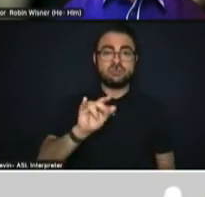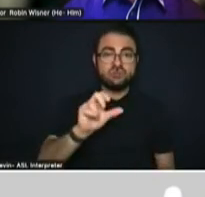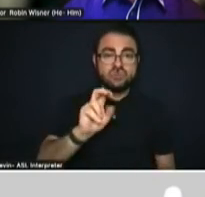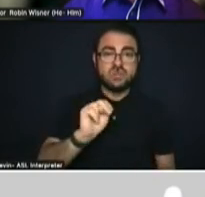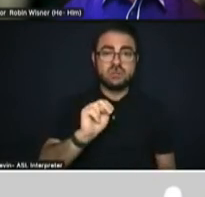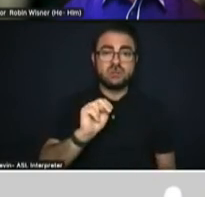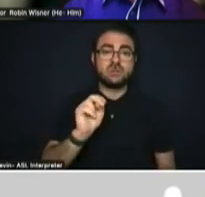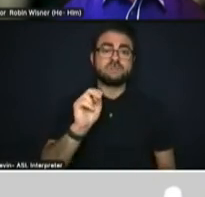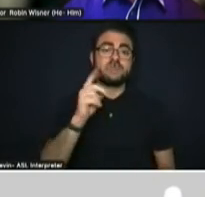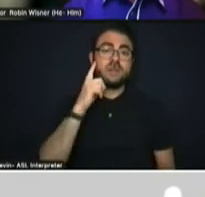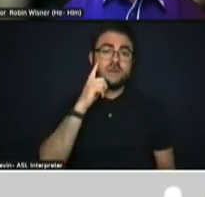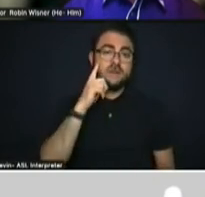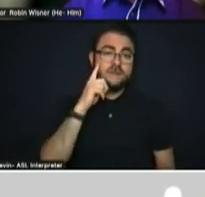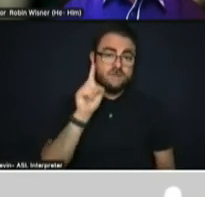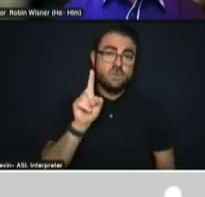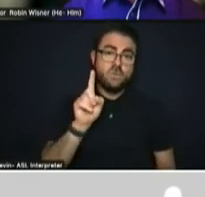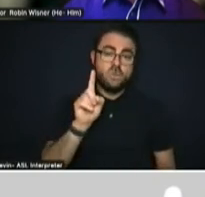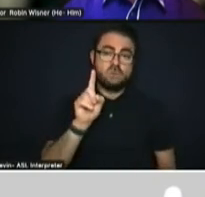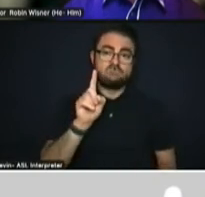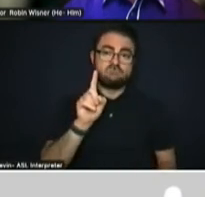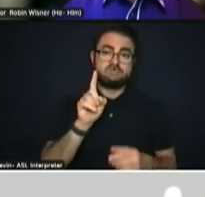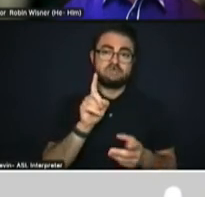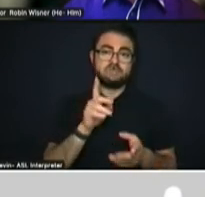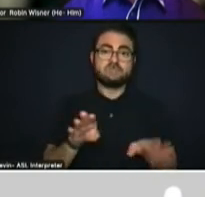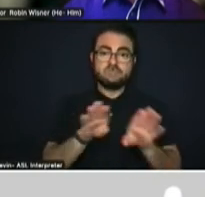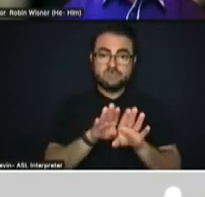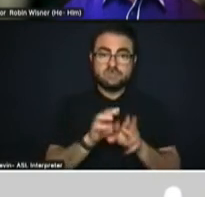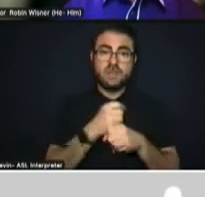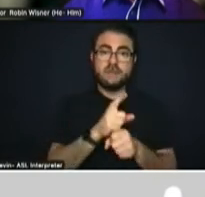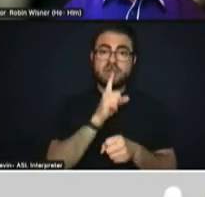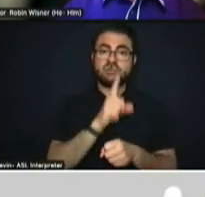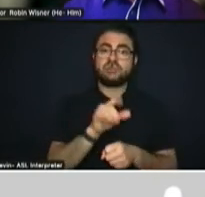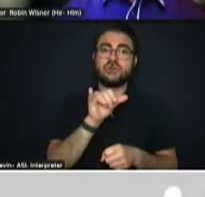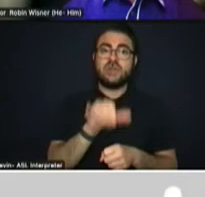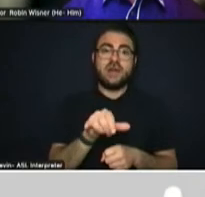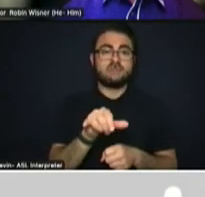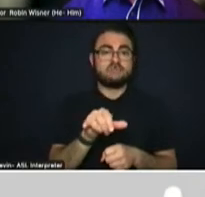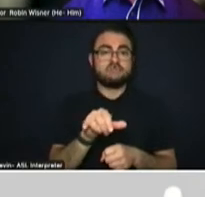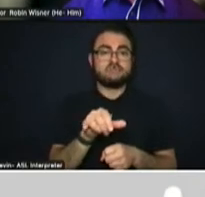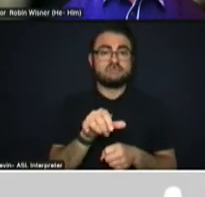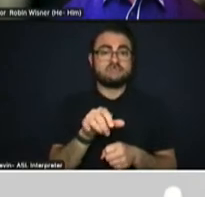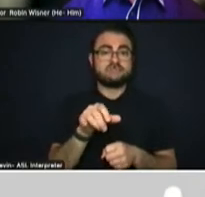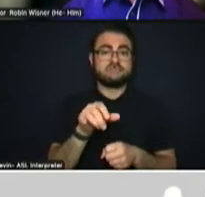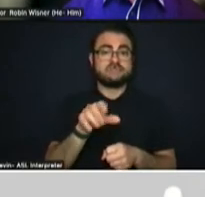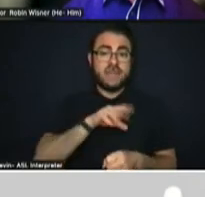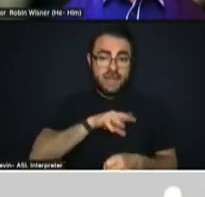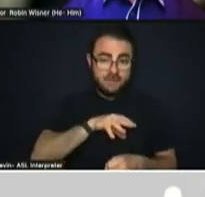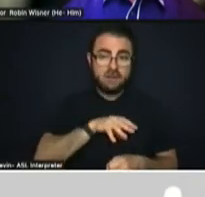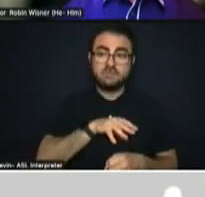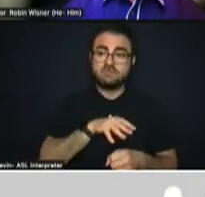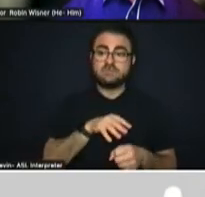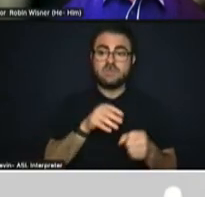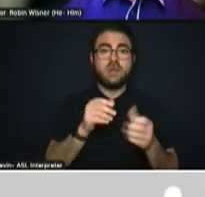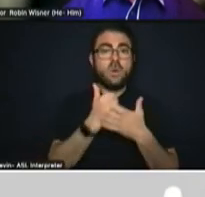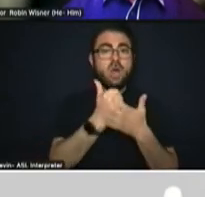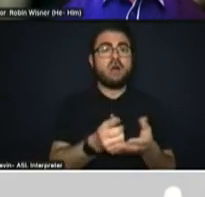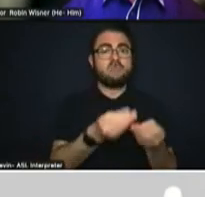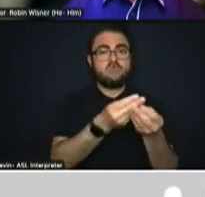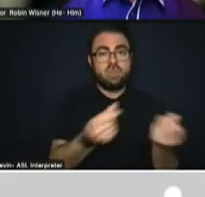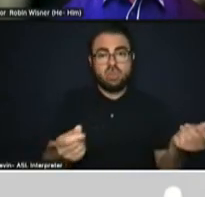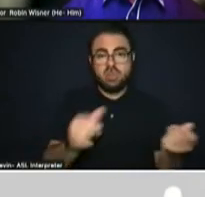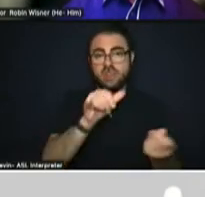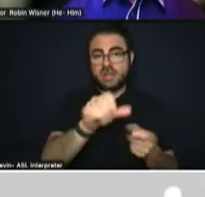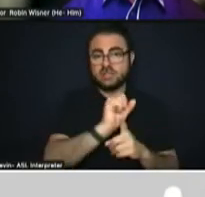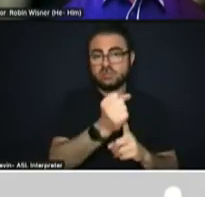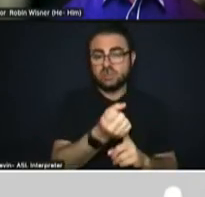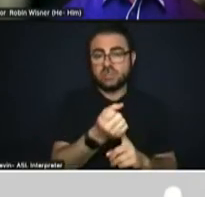to ensure that the remedy is additive, not a substitution of existing rights and